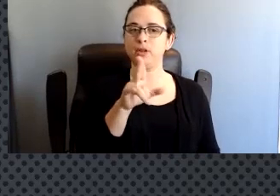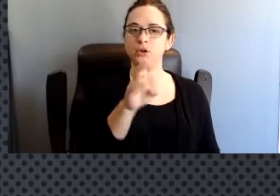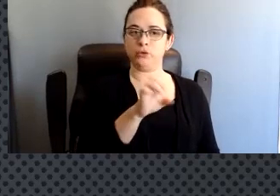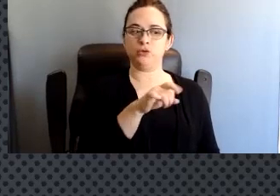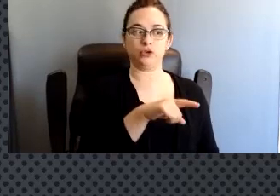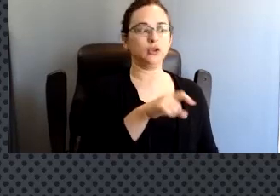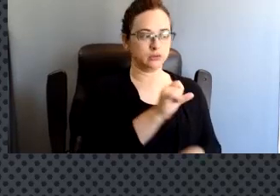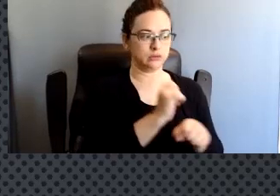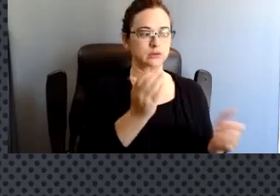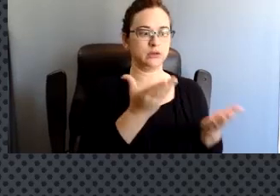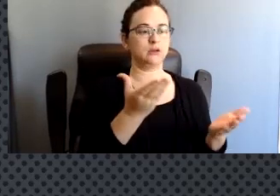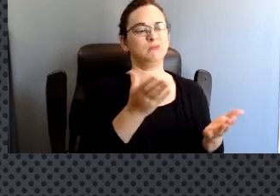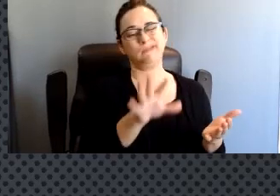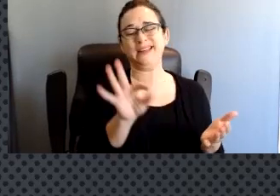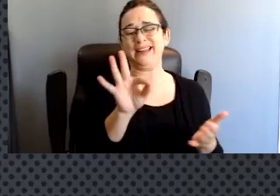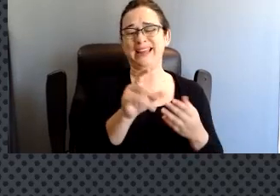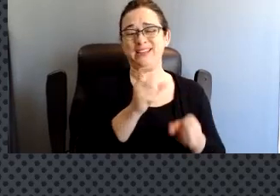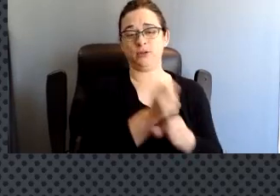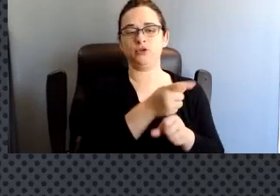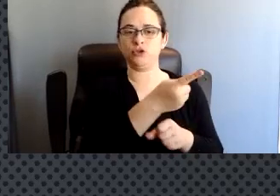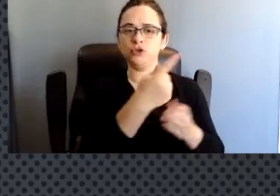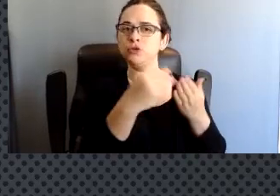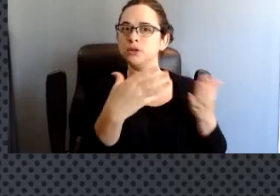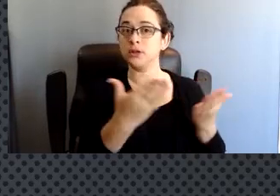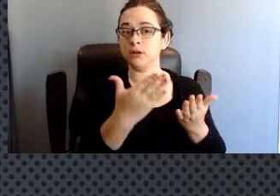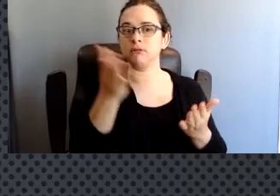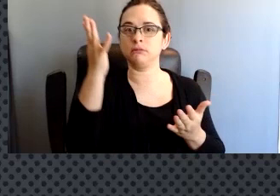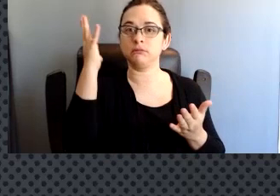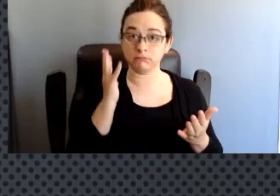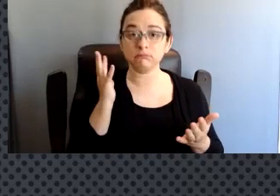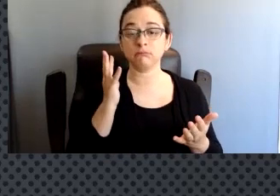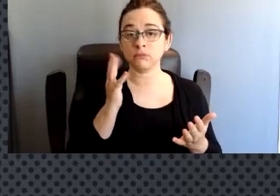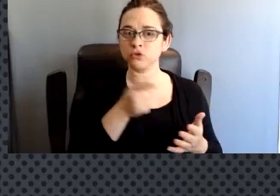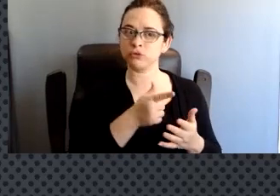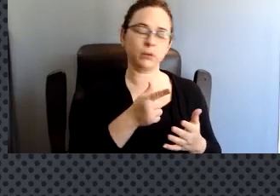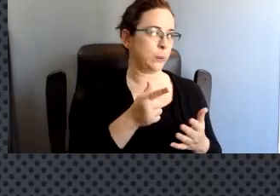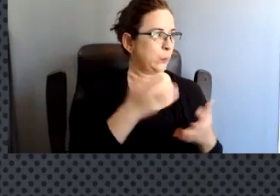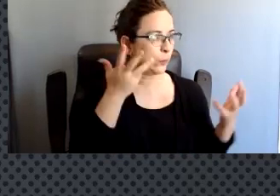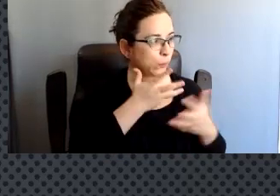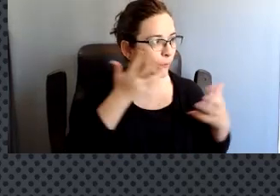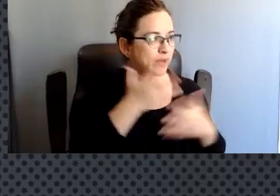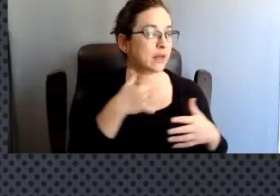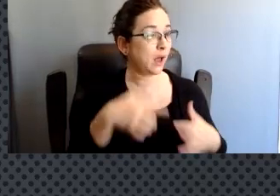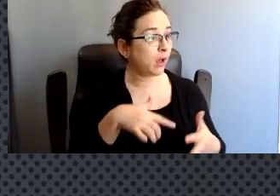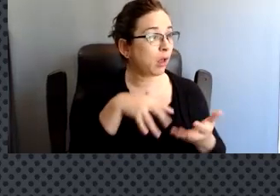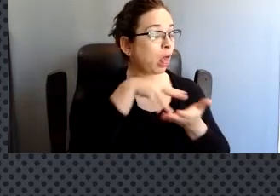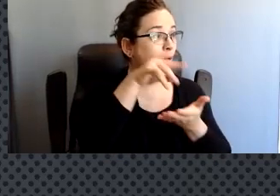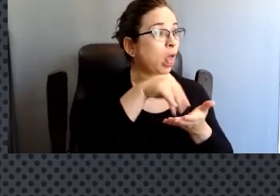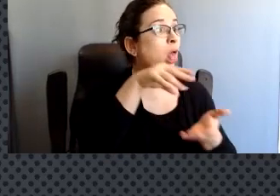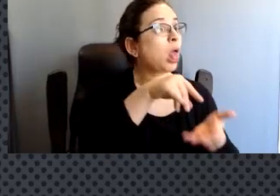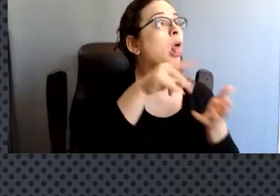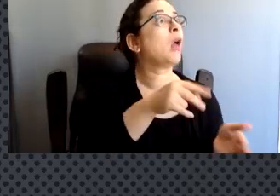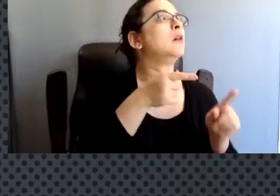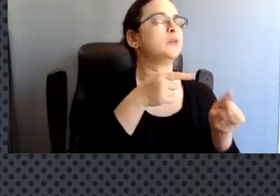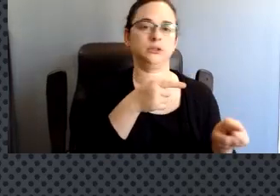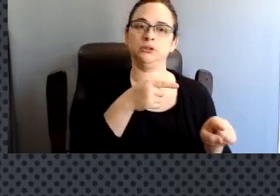well. She's amazing. I'm learning a lot from her. She really loves our students. She knows her stuff. So even though we have our assigned